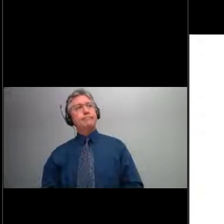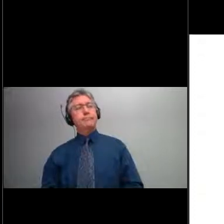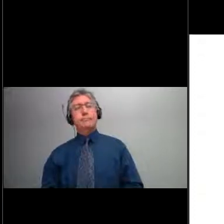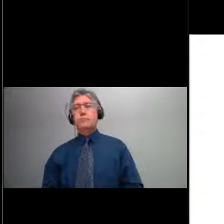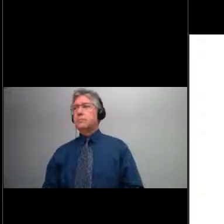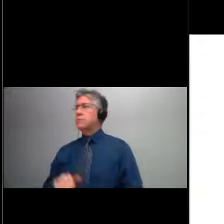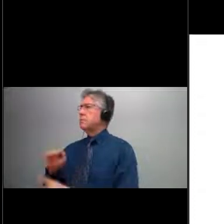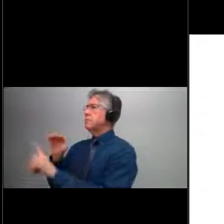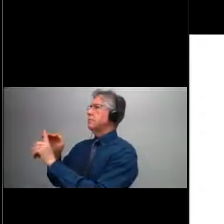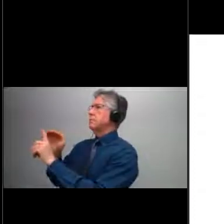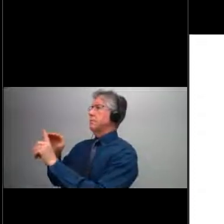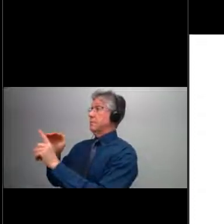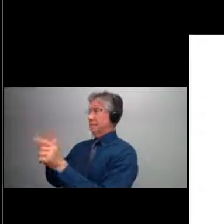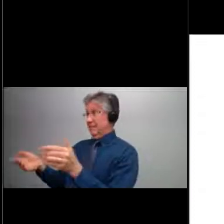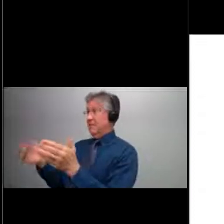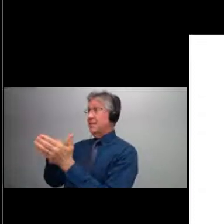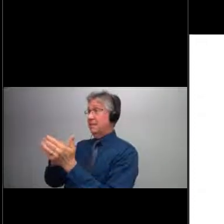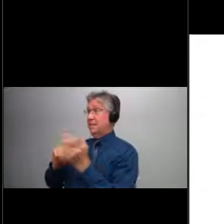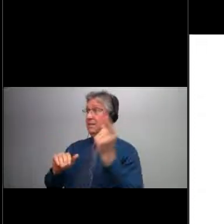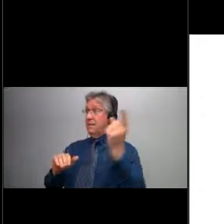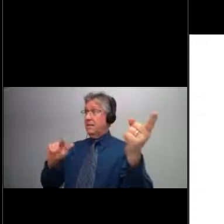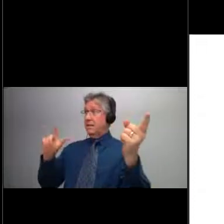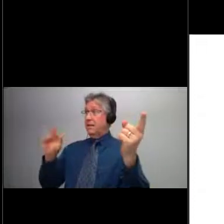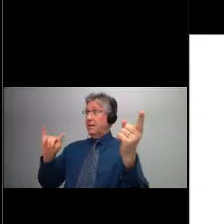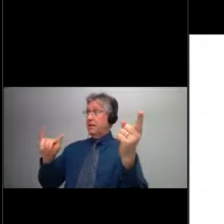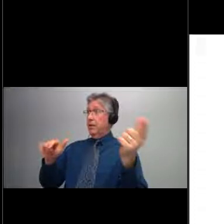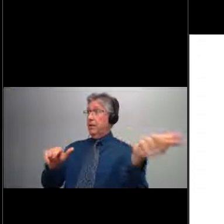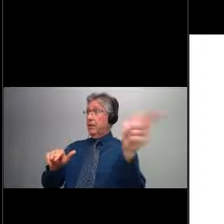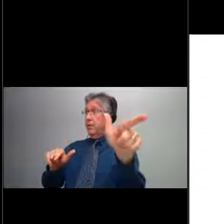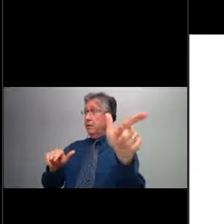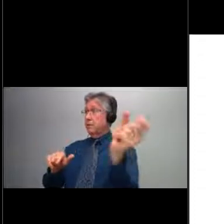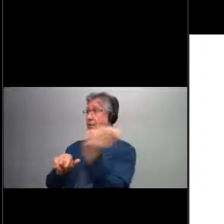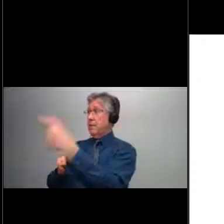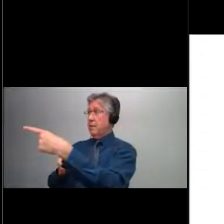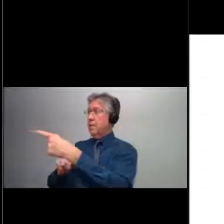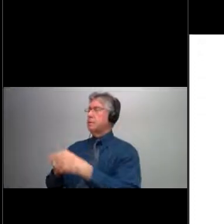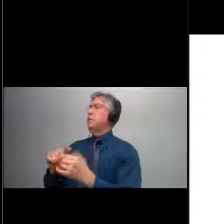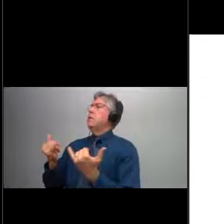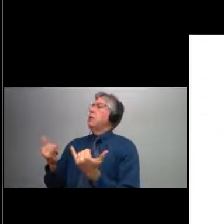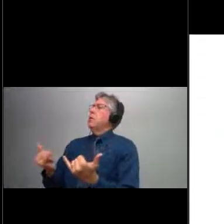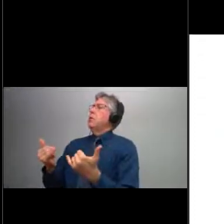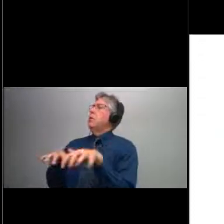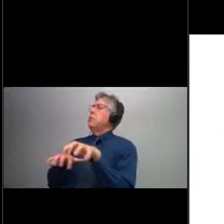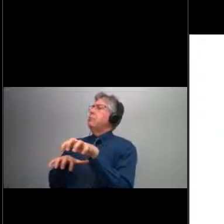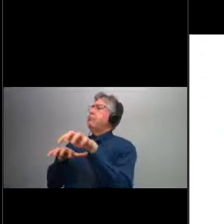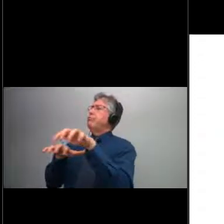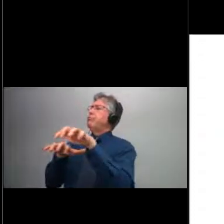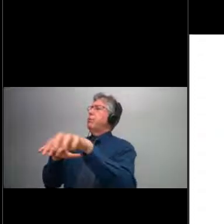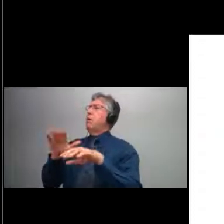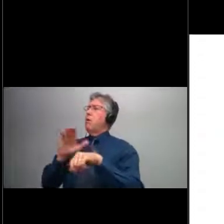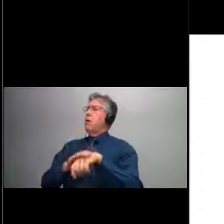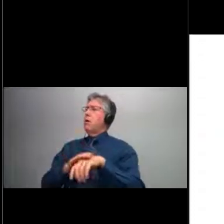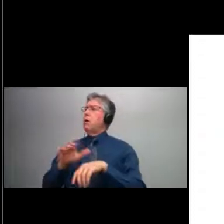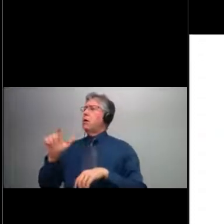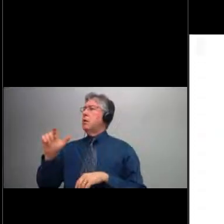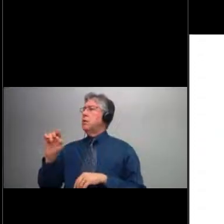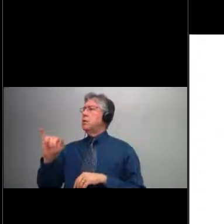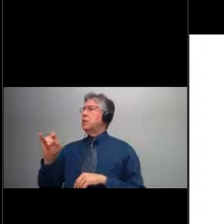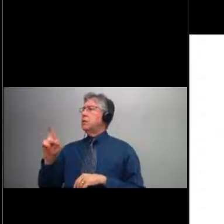Zamir, our next question comes from Larry. He wants to know, what is the current volume of traffic on Loisdale Road at